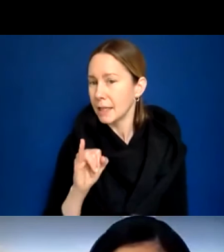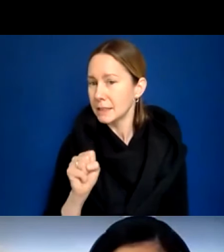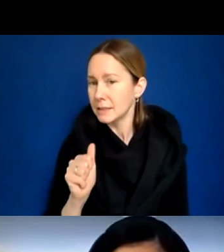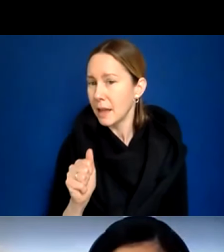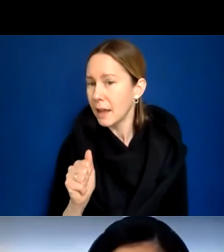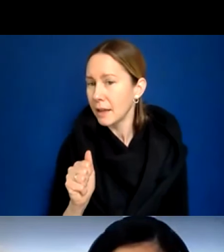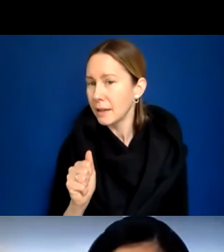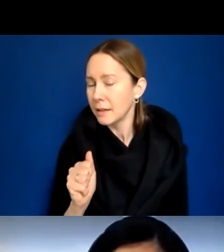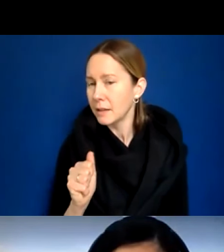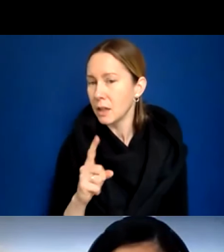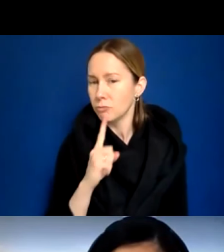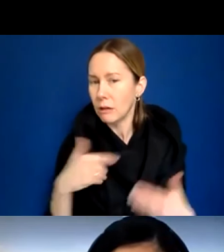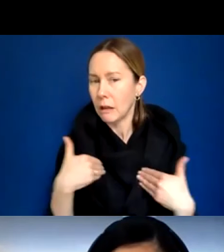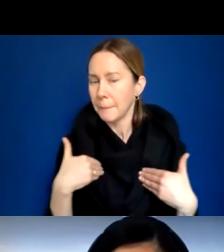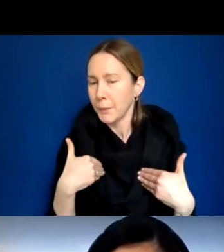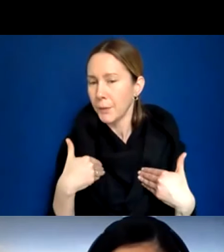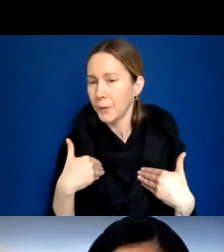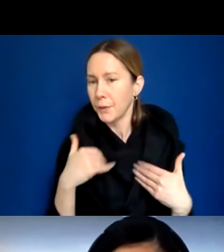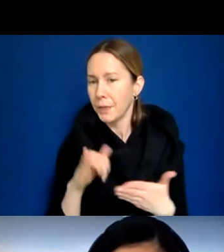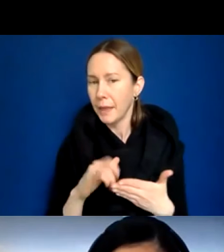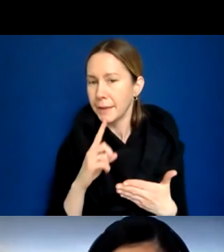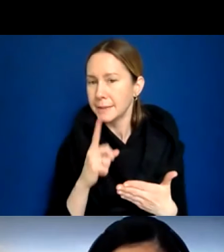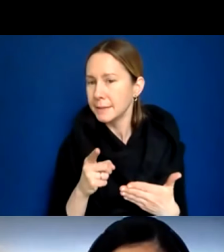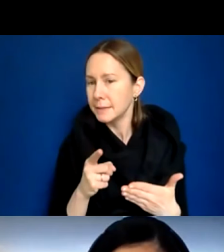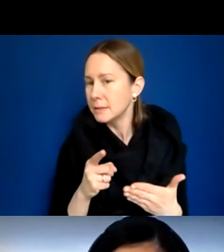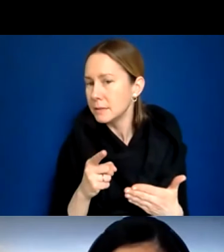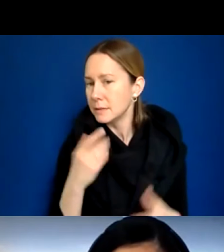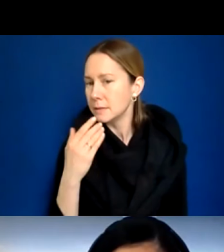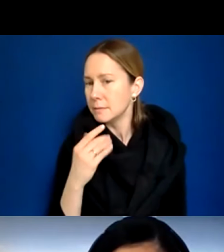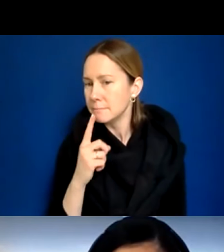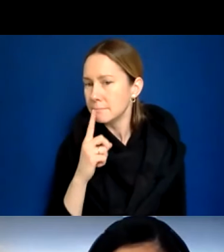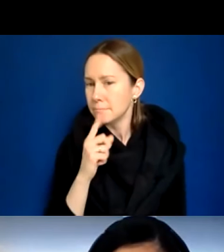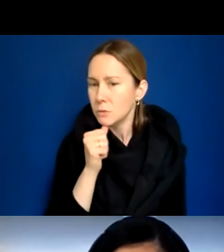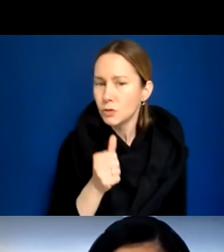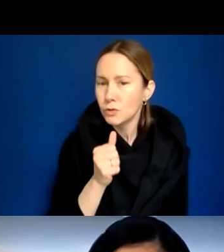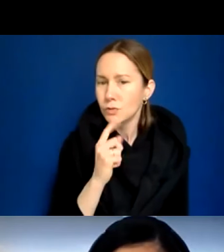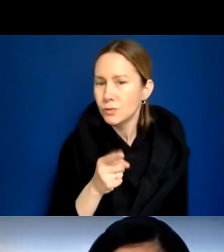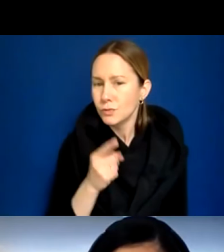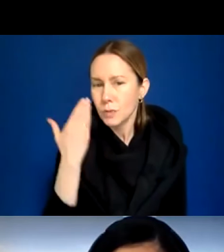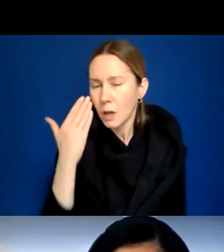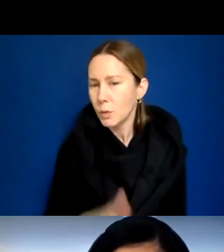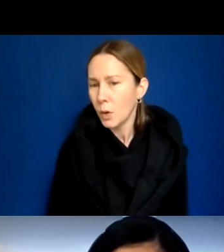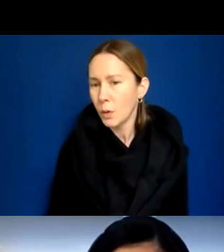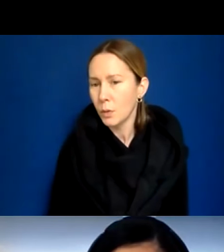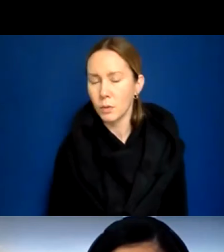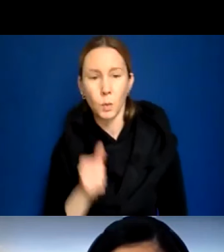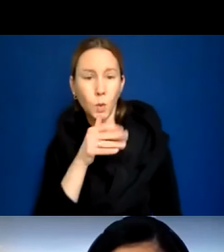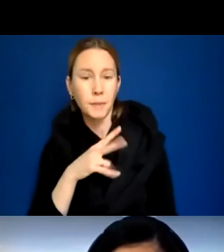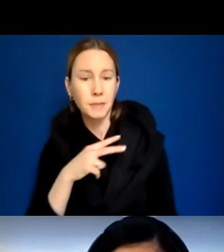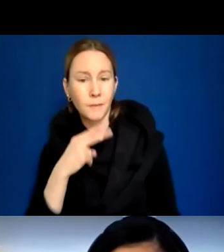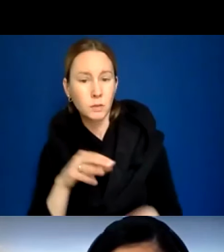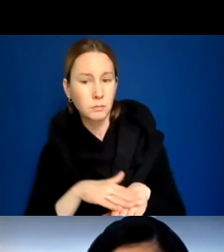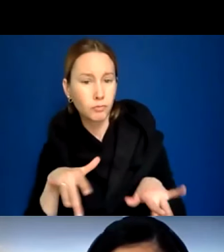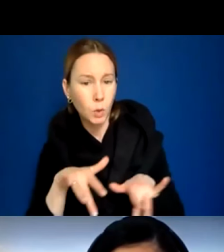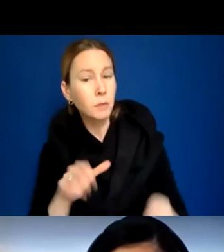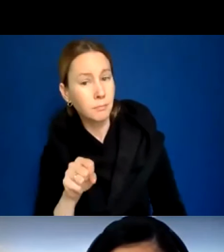Not a real animal, but it's a, what is it? I don't remember the name of it. Okay. Is an animal.